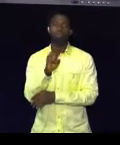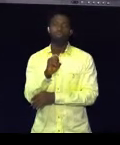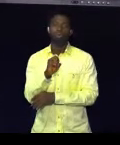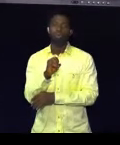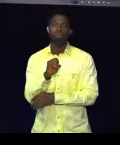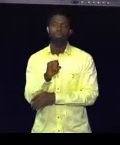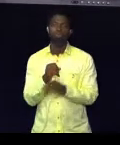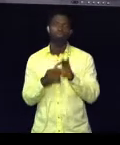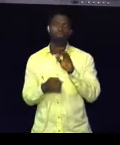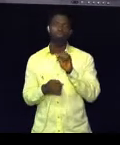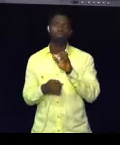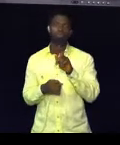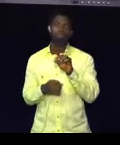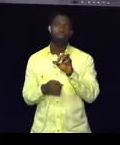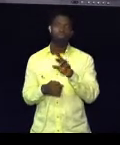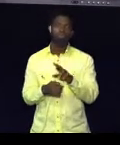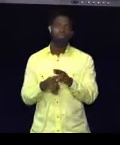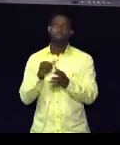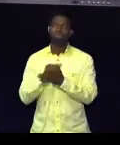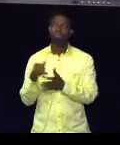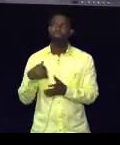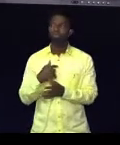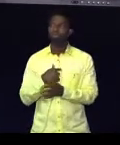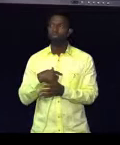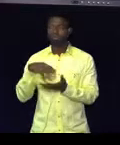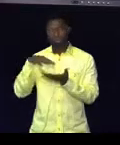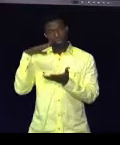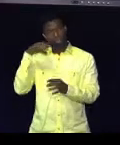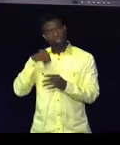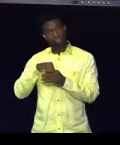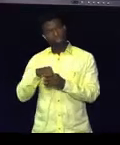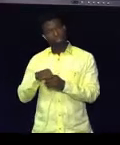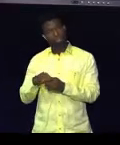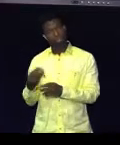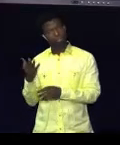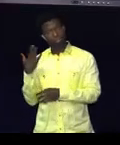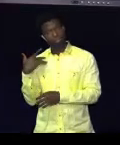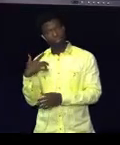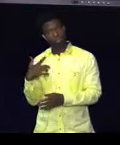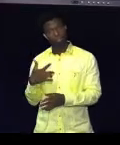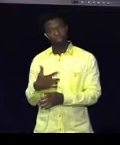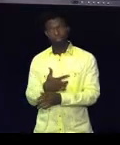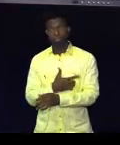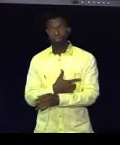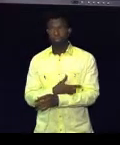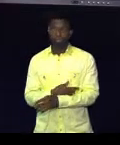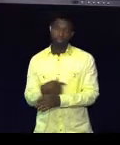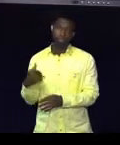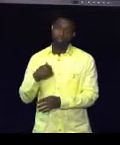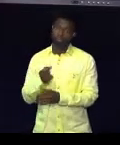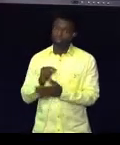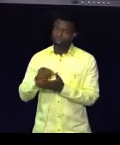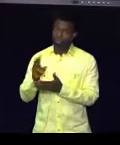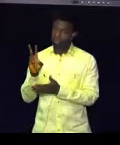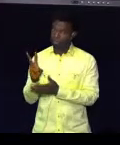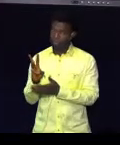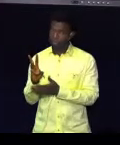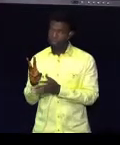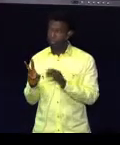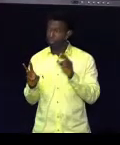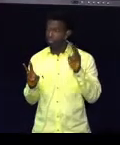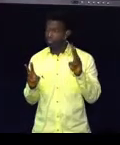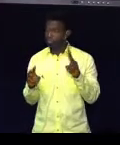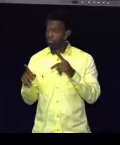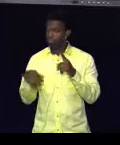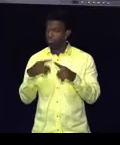prime factorization that we learned in our last lesson. We'll write 6, the first number, as a product of primes. That is 2